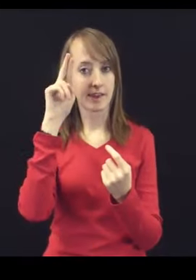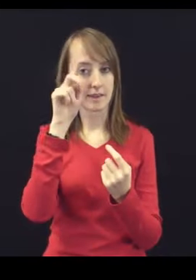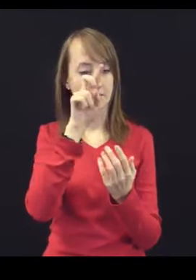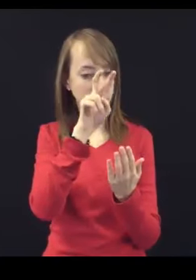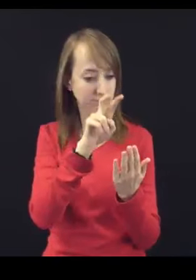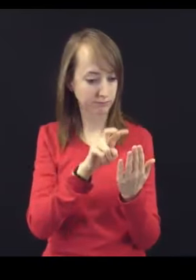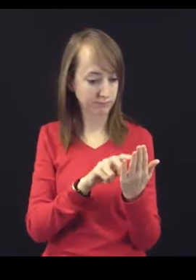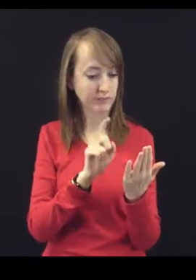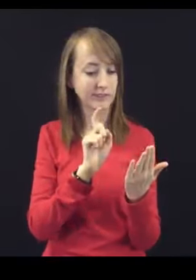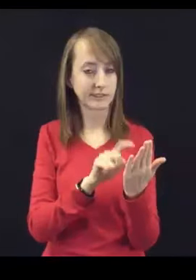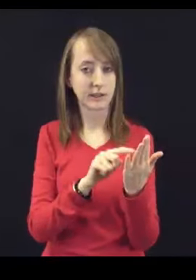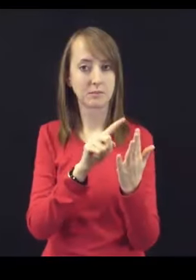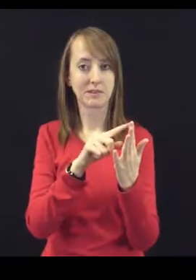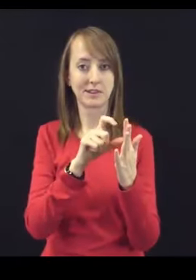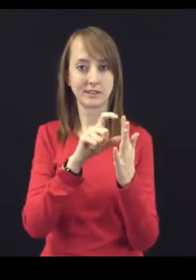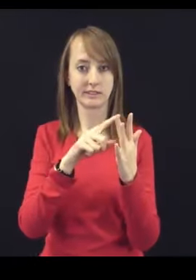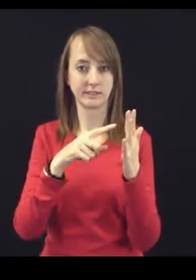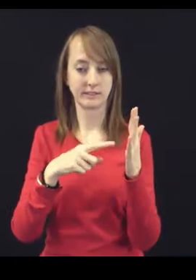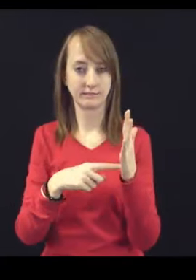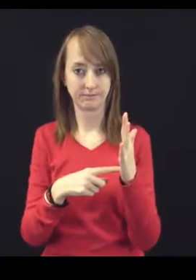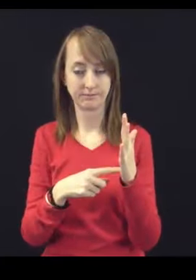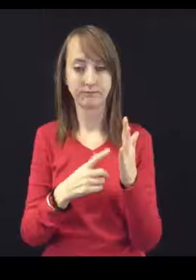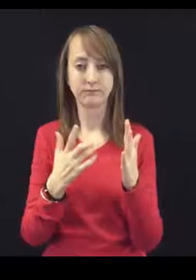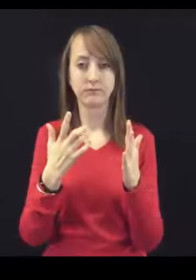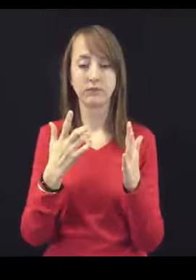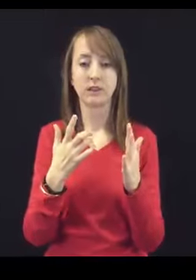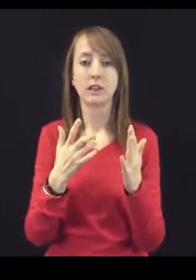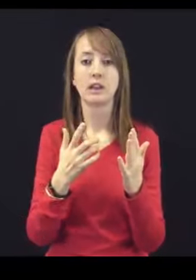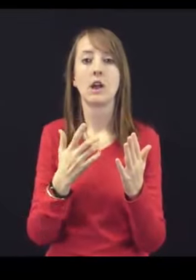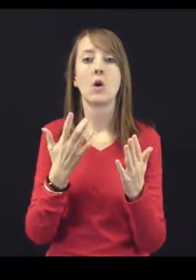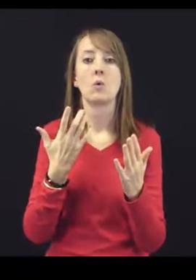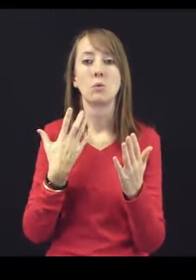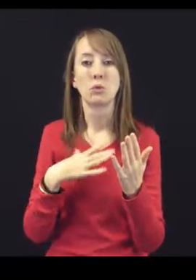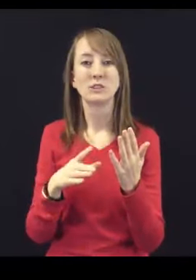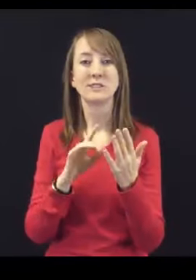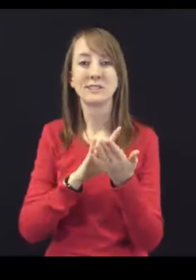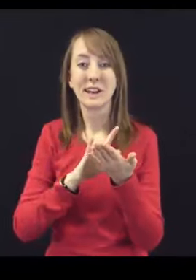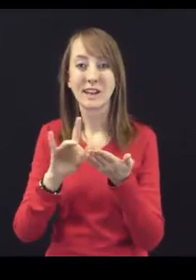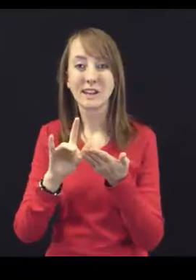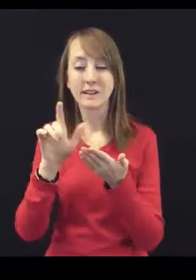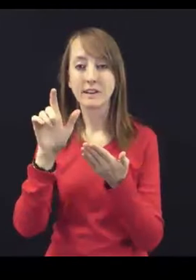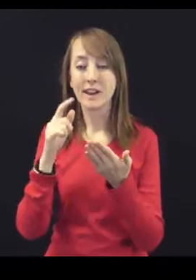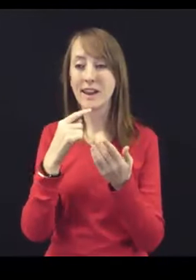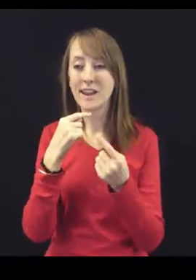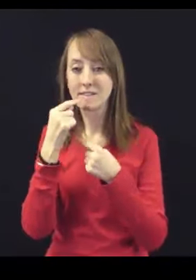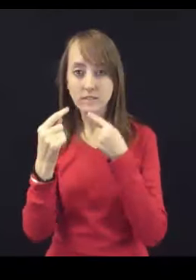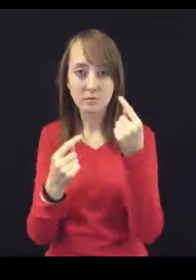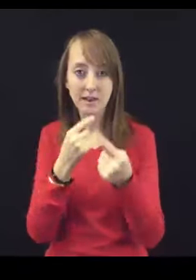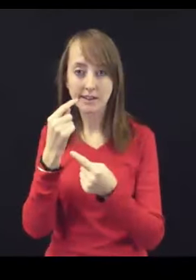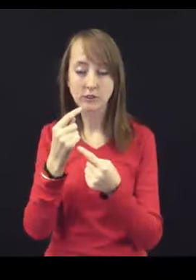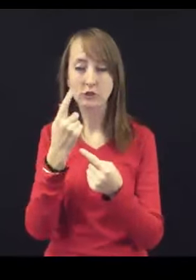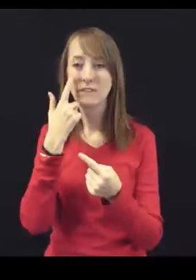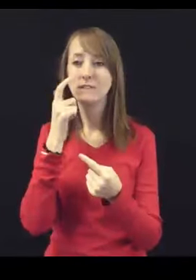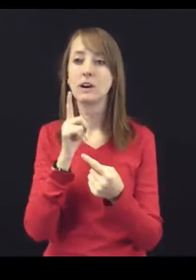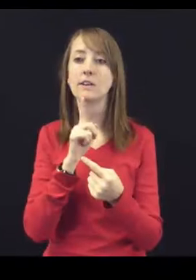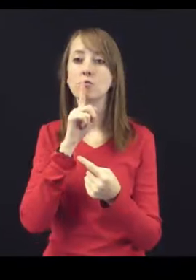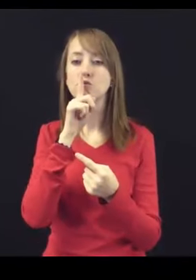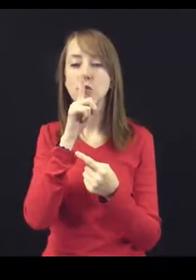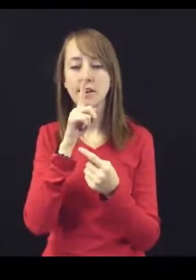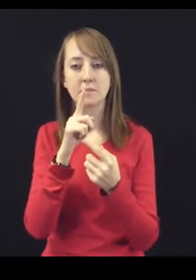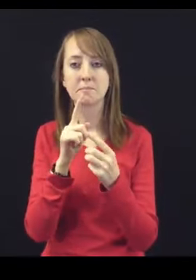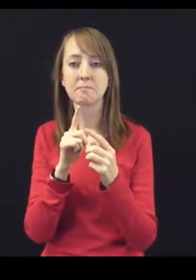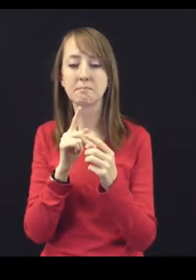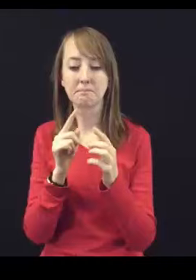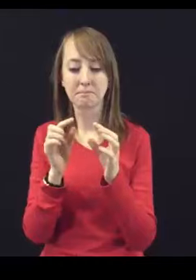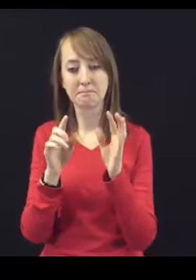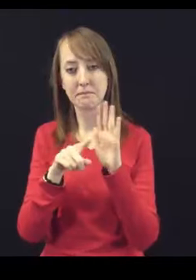Add Field at the bottom of the screen. From here, tap on the field you wish to add to this contact. When you've entered all the information you